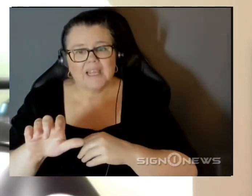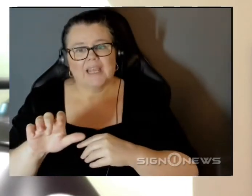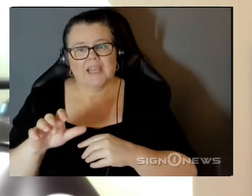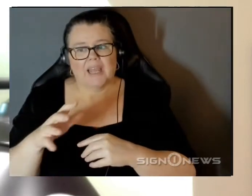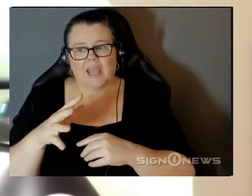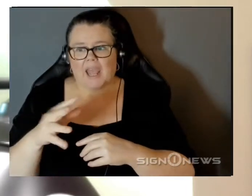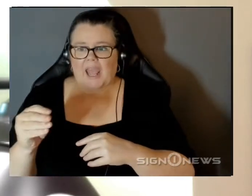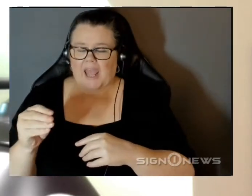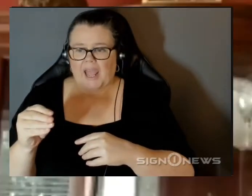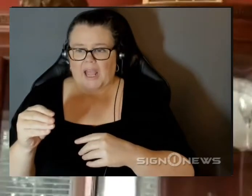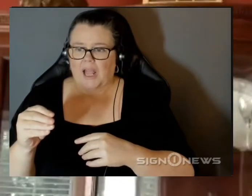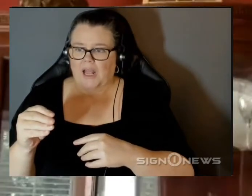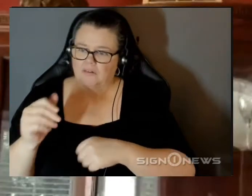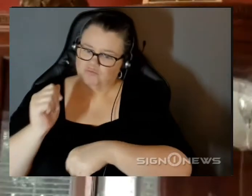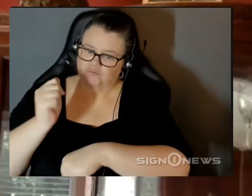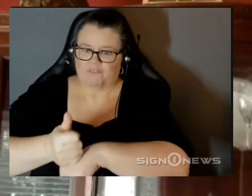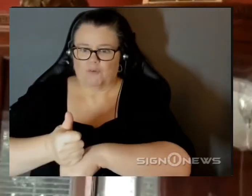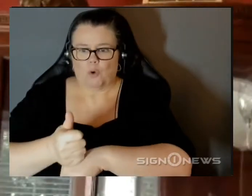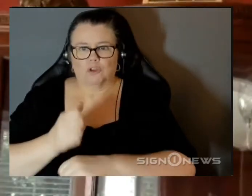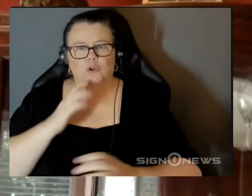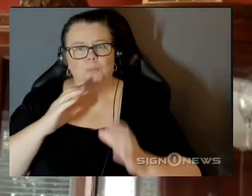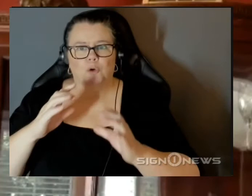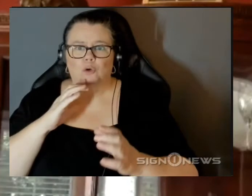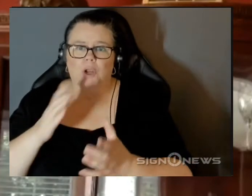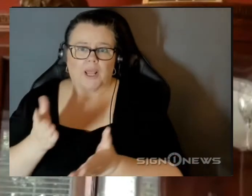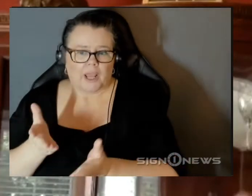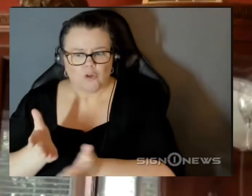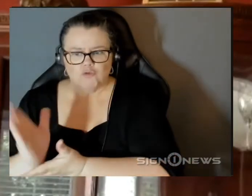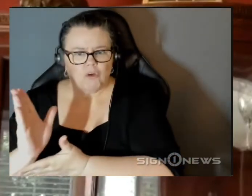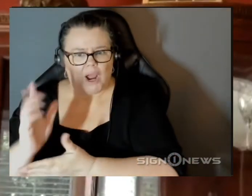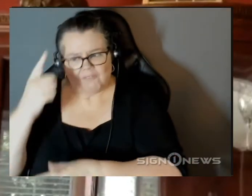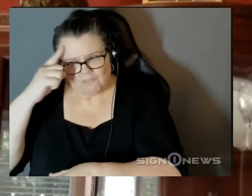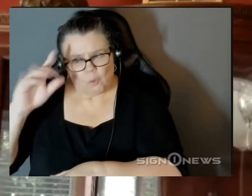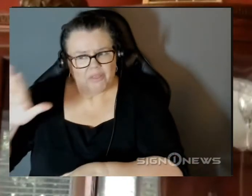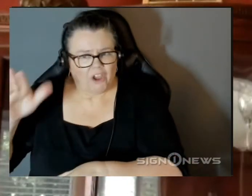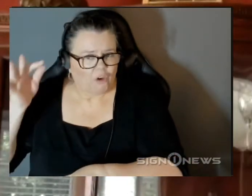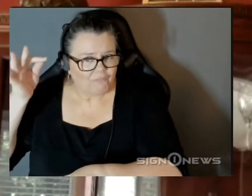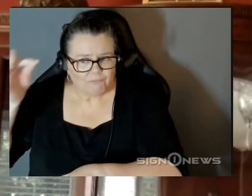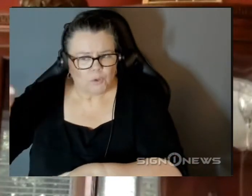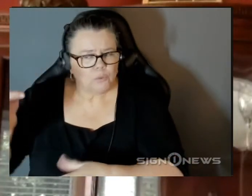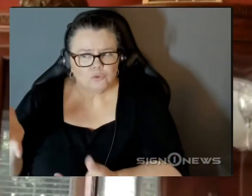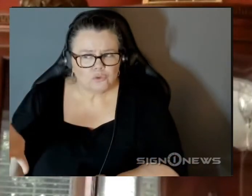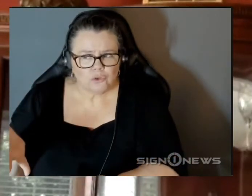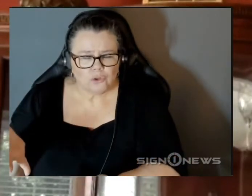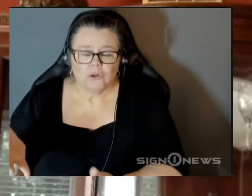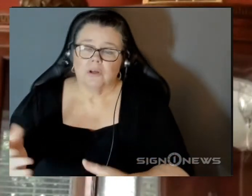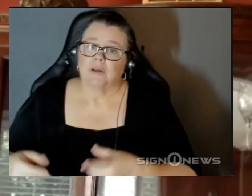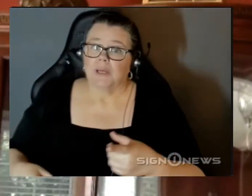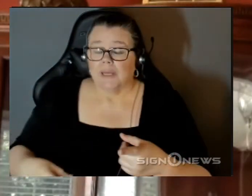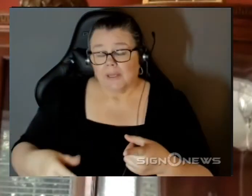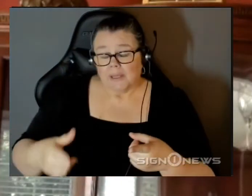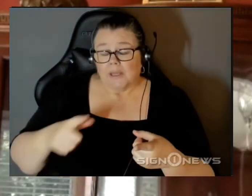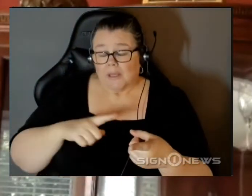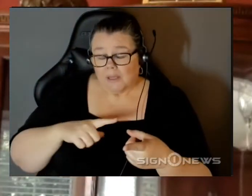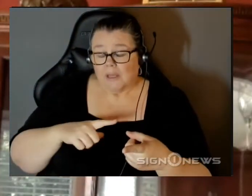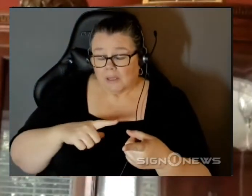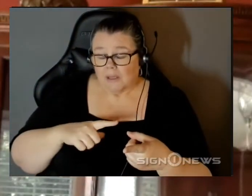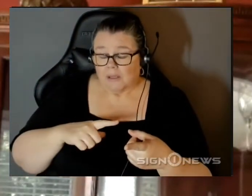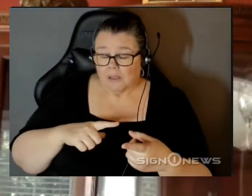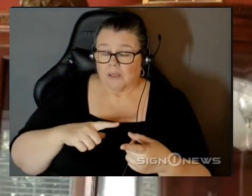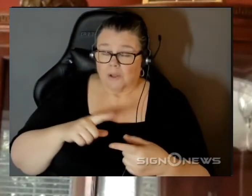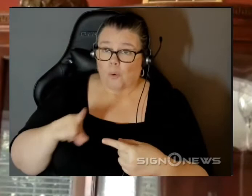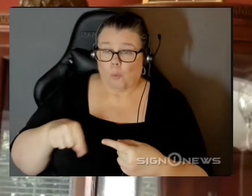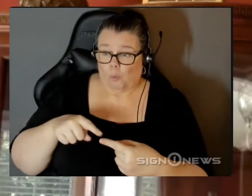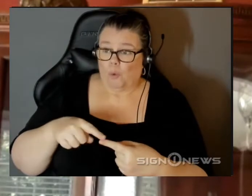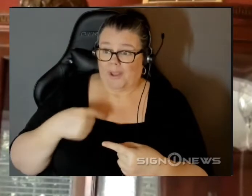future? So I don't know the answer to that question, because, when I got guardianship,